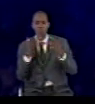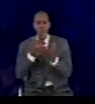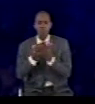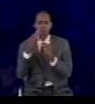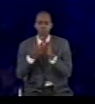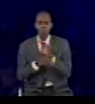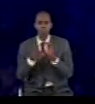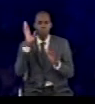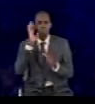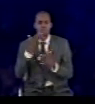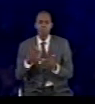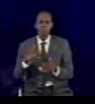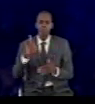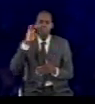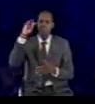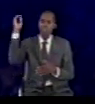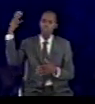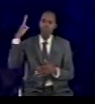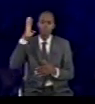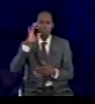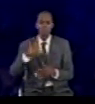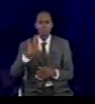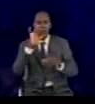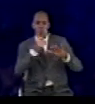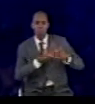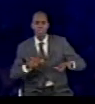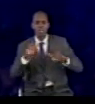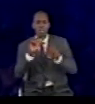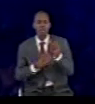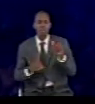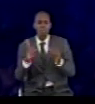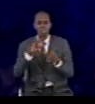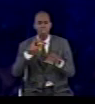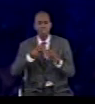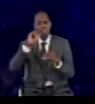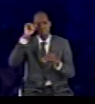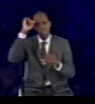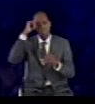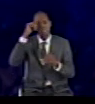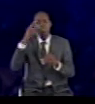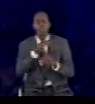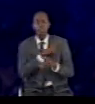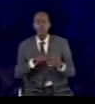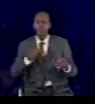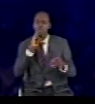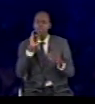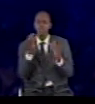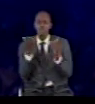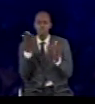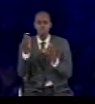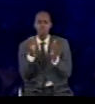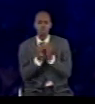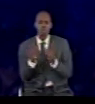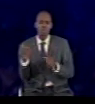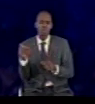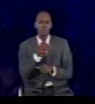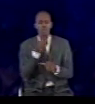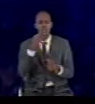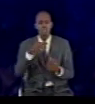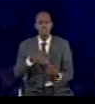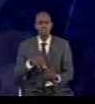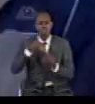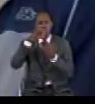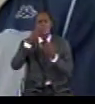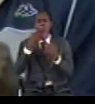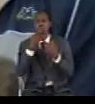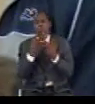find grace you'll find mercy over there in india the lord is there for you in indiana the precious blood of jesus has come for